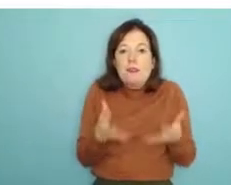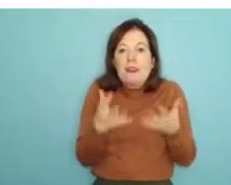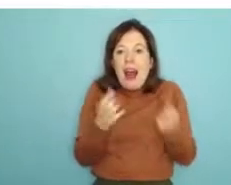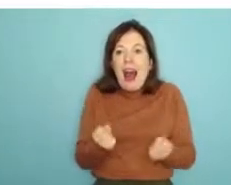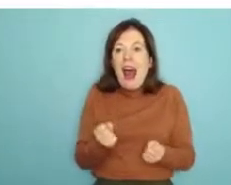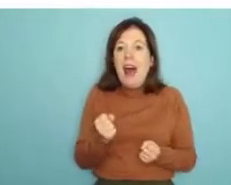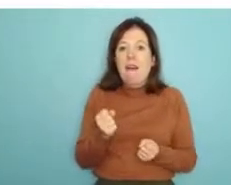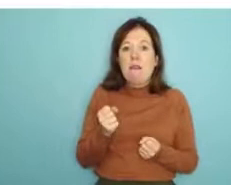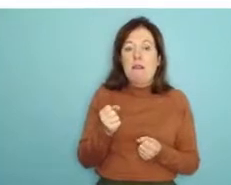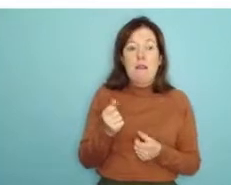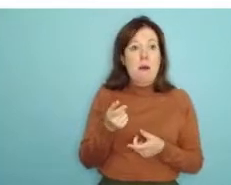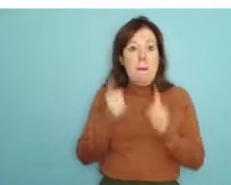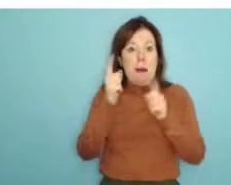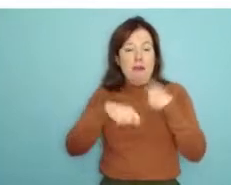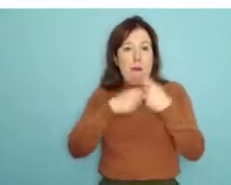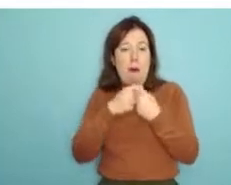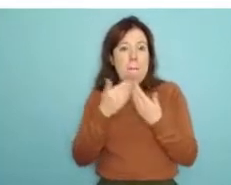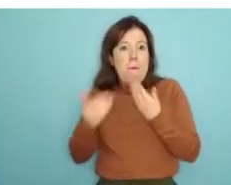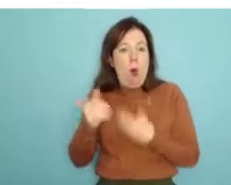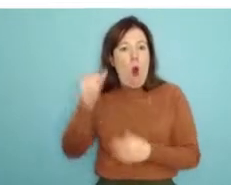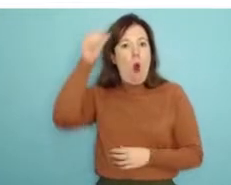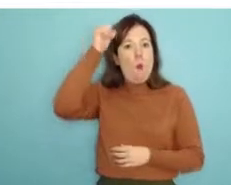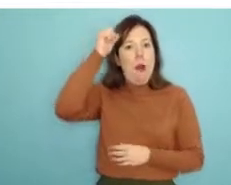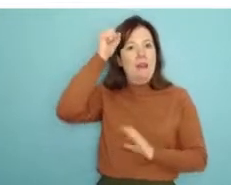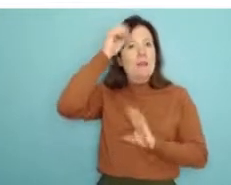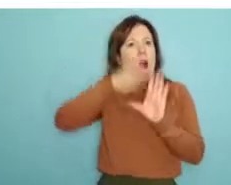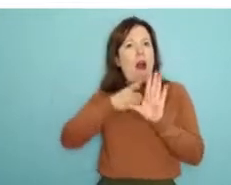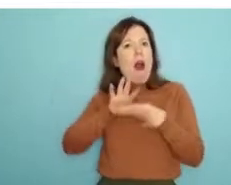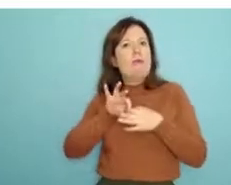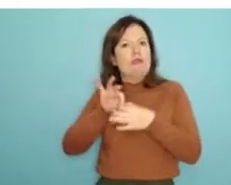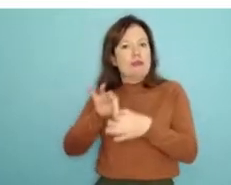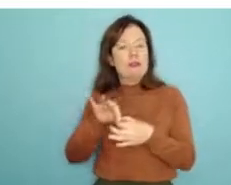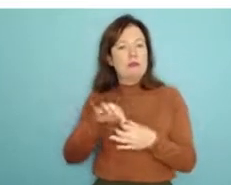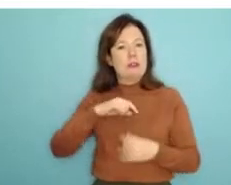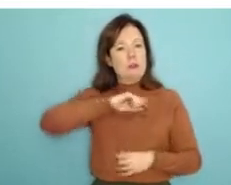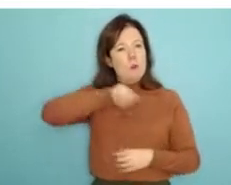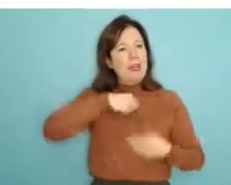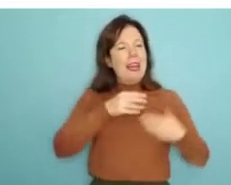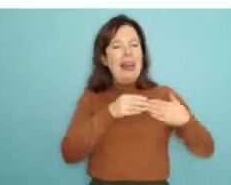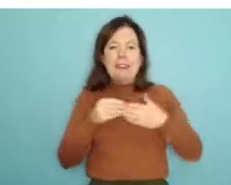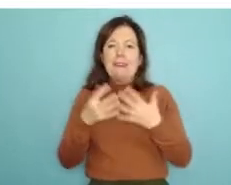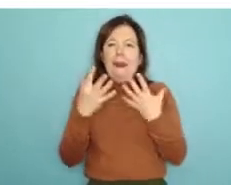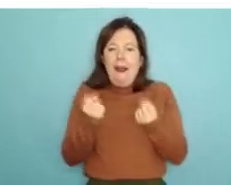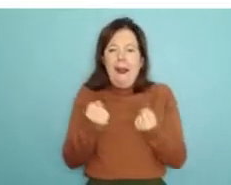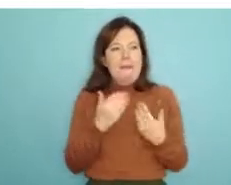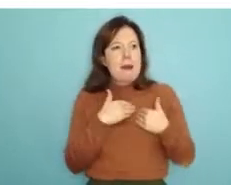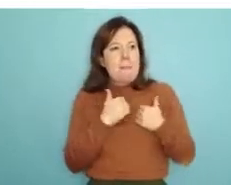savvy conversations, and that we're a more compassionate team of leaders as part of that.